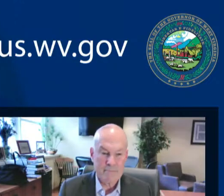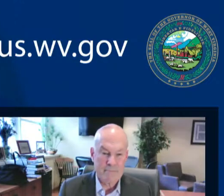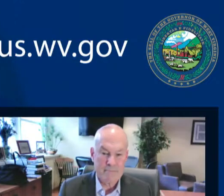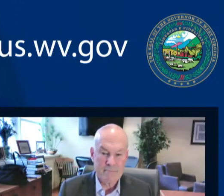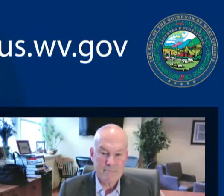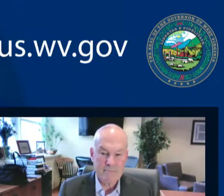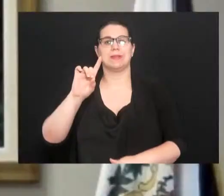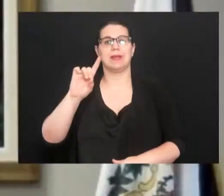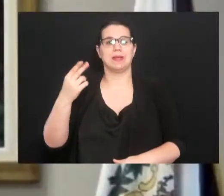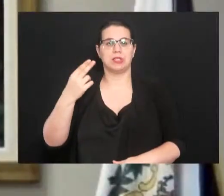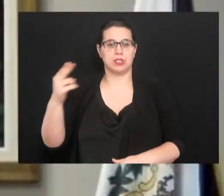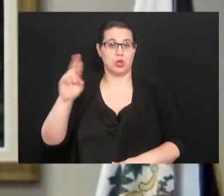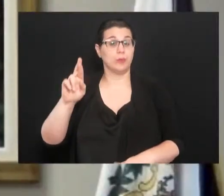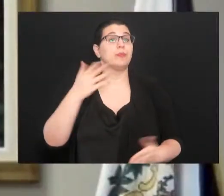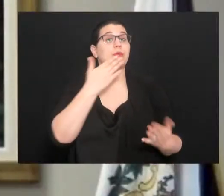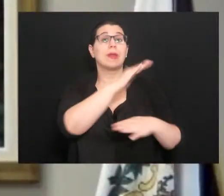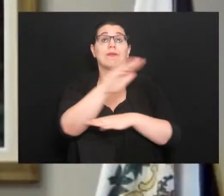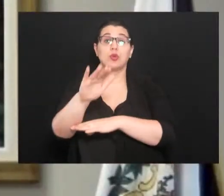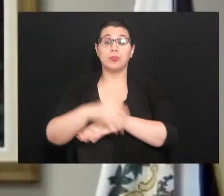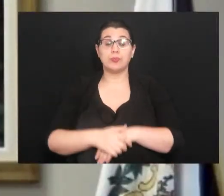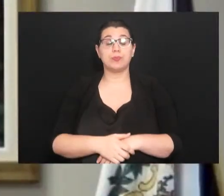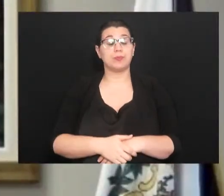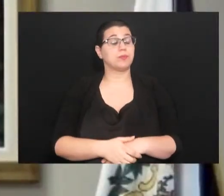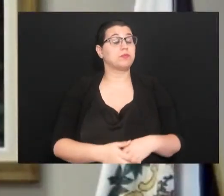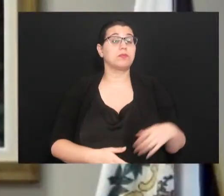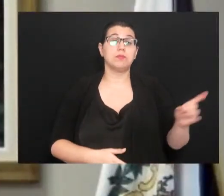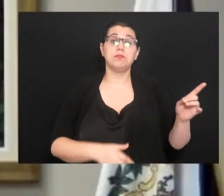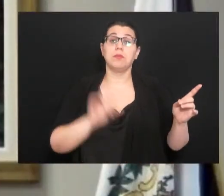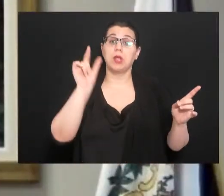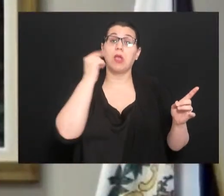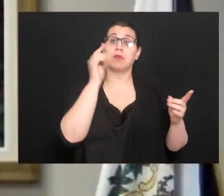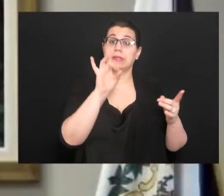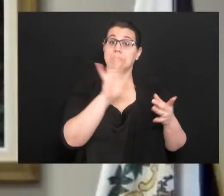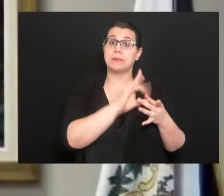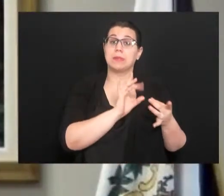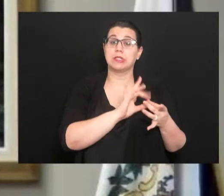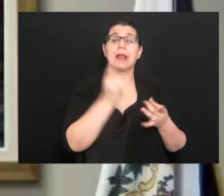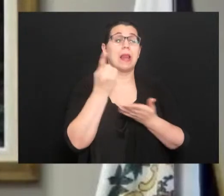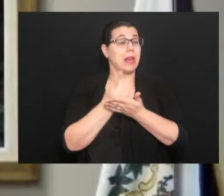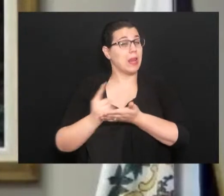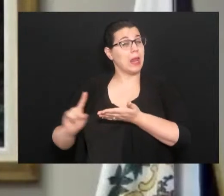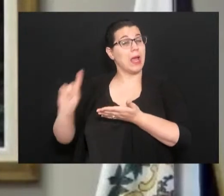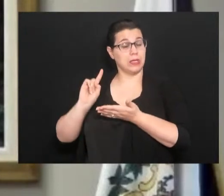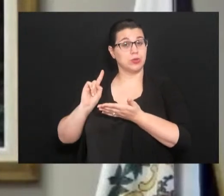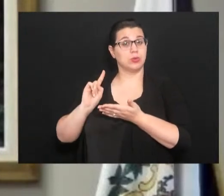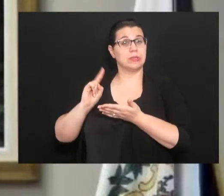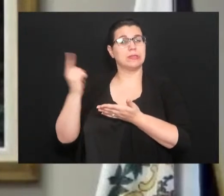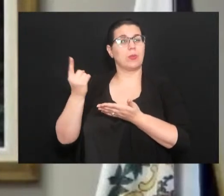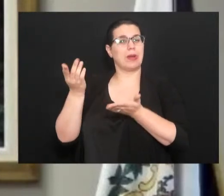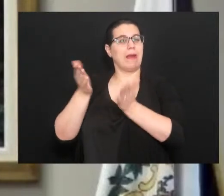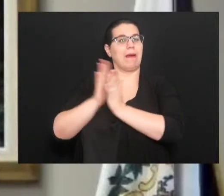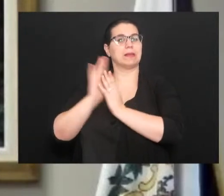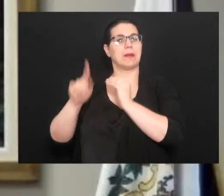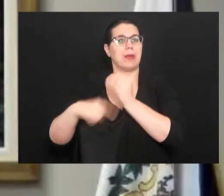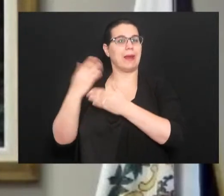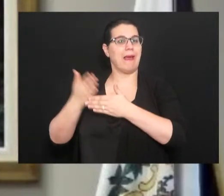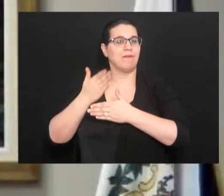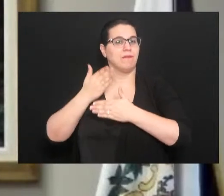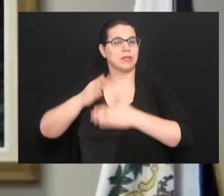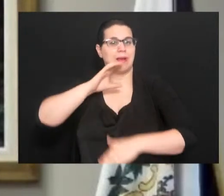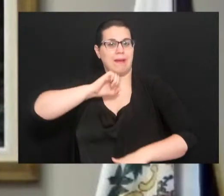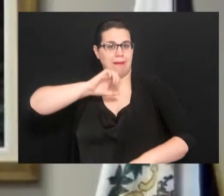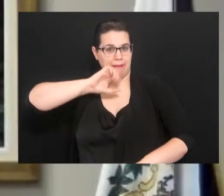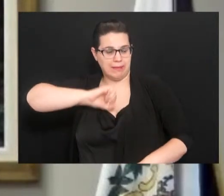Good afternoon, everyone. As the governor mentioned earlier, we had a question last week regarding the average age of deaths due